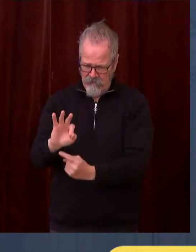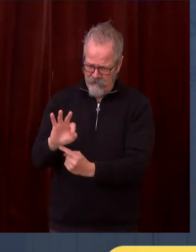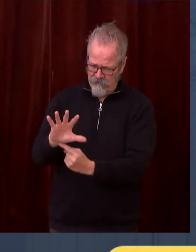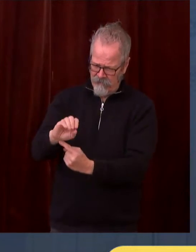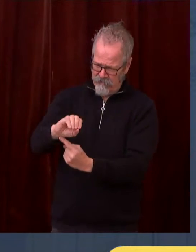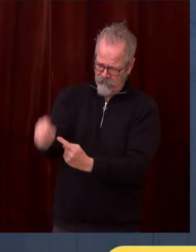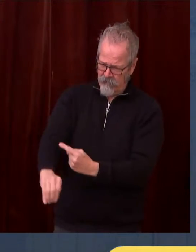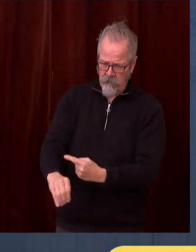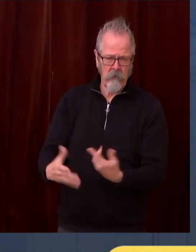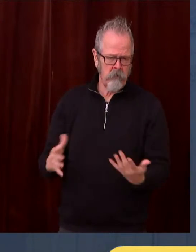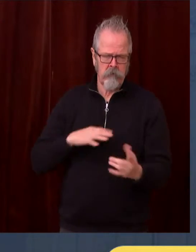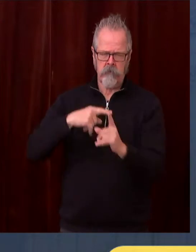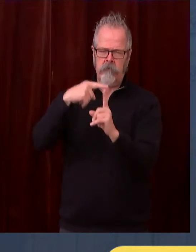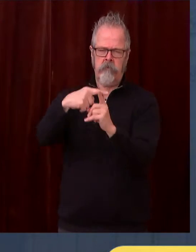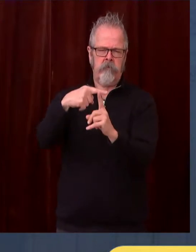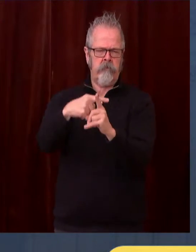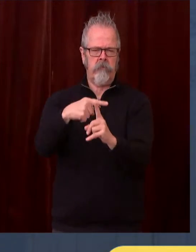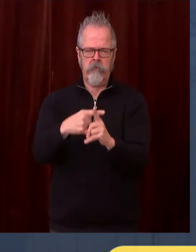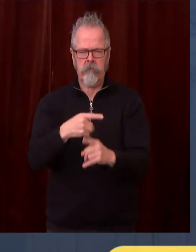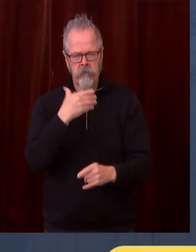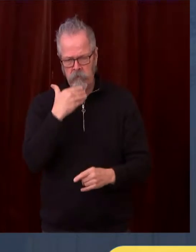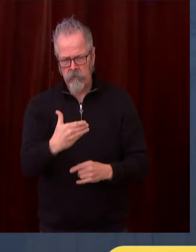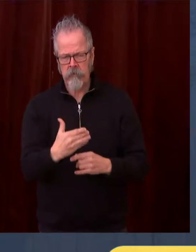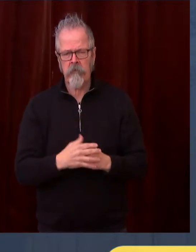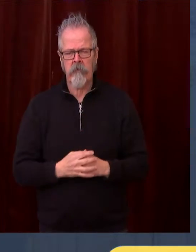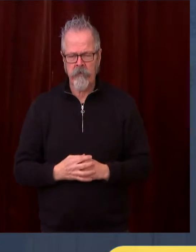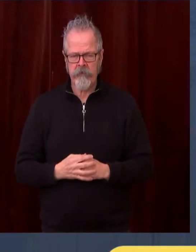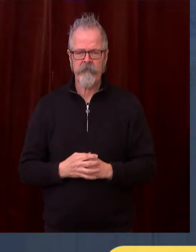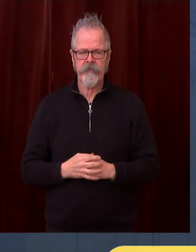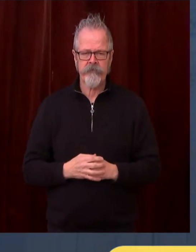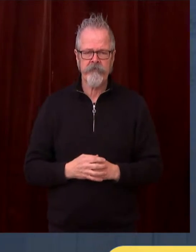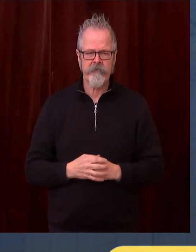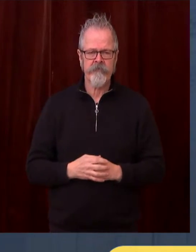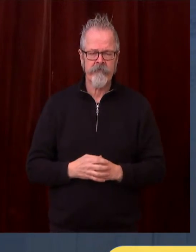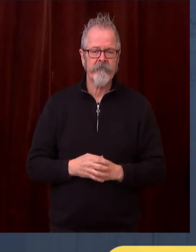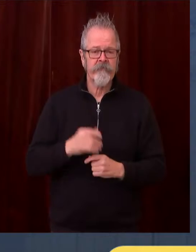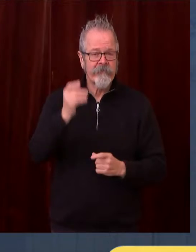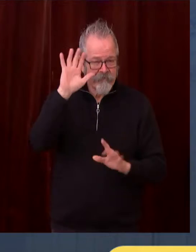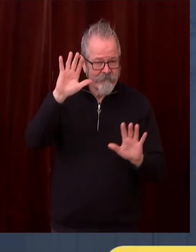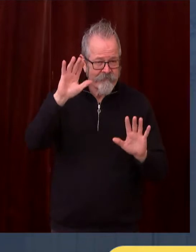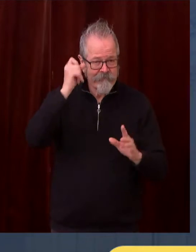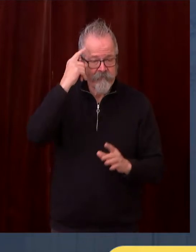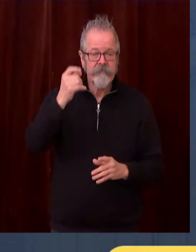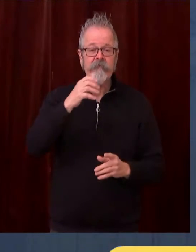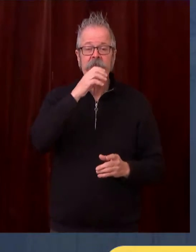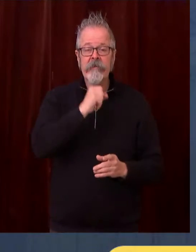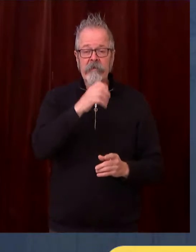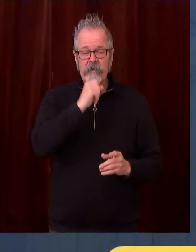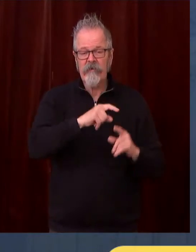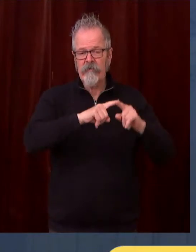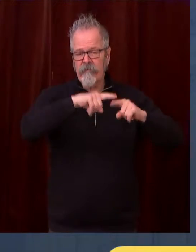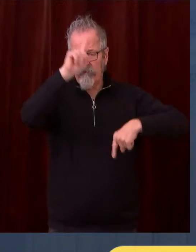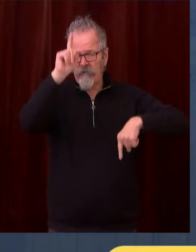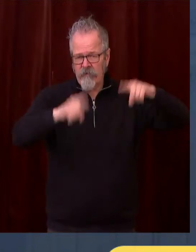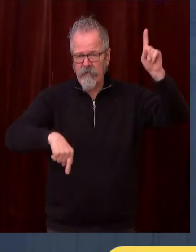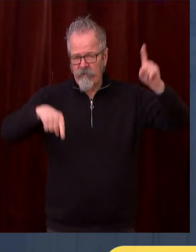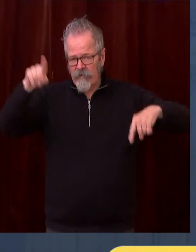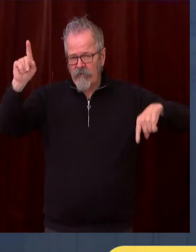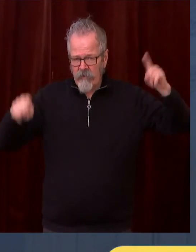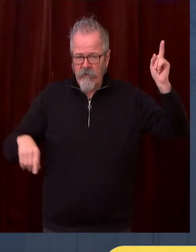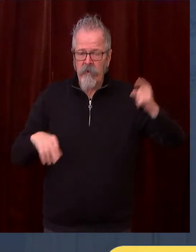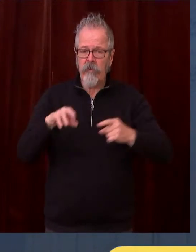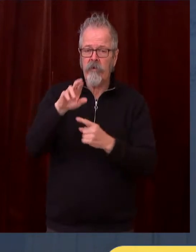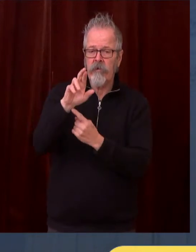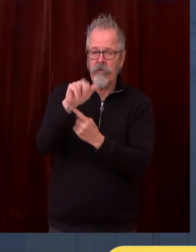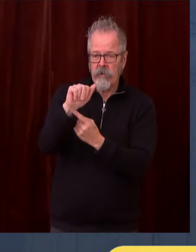note, across different ages and across different racial and ethnic groups. On a personal note, again, I would echo what's